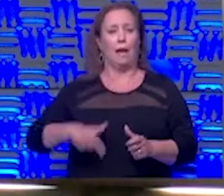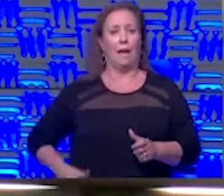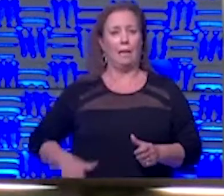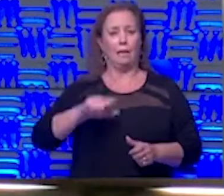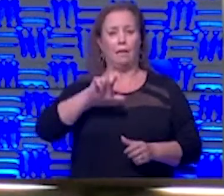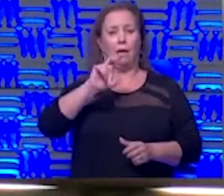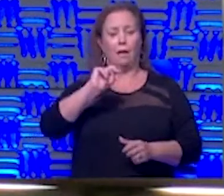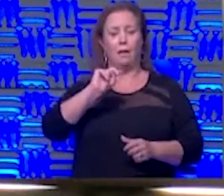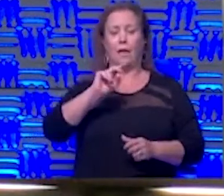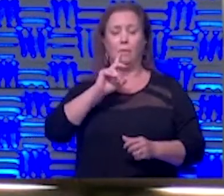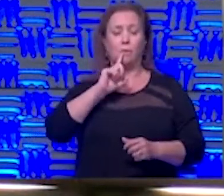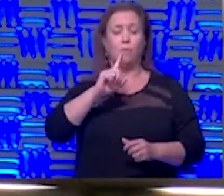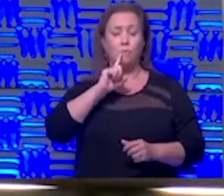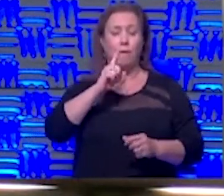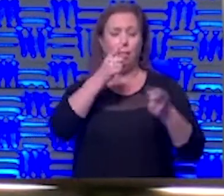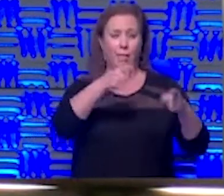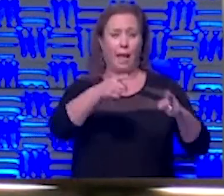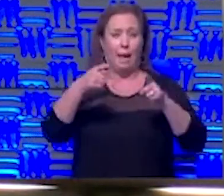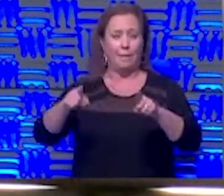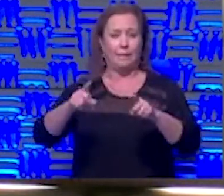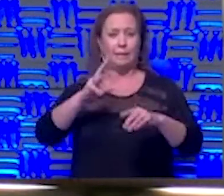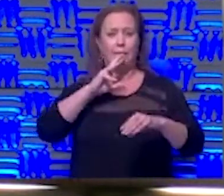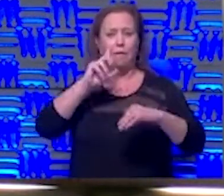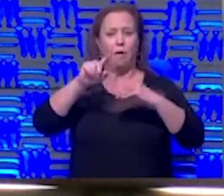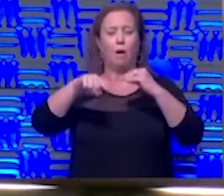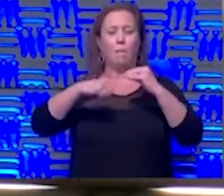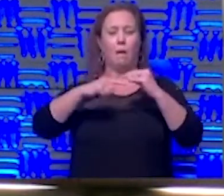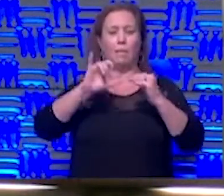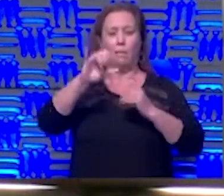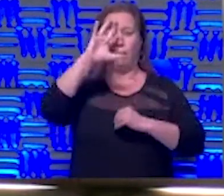to my boys every day about it.